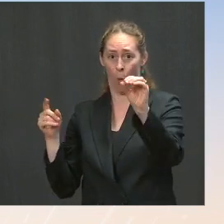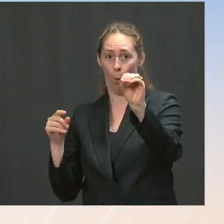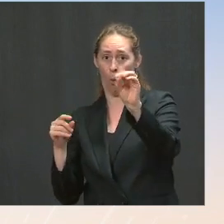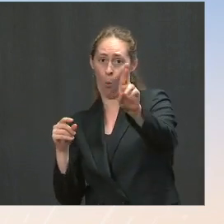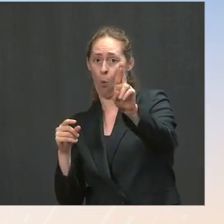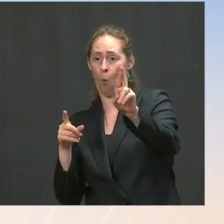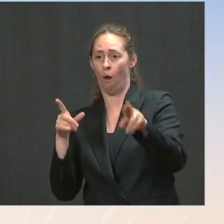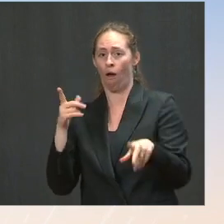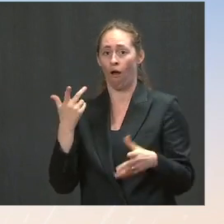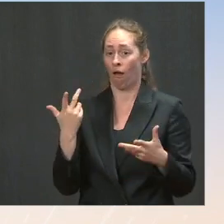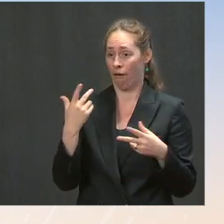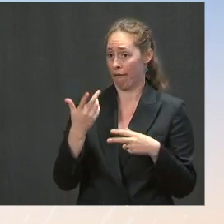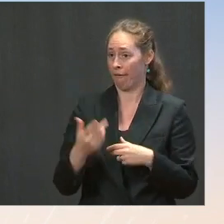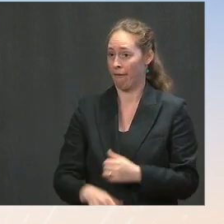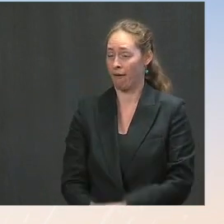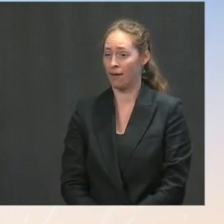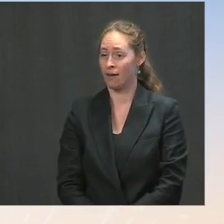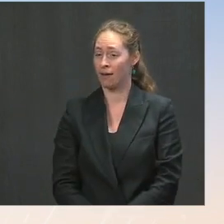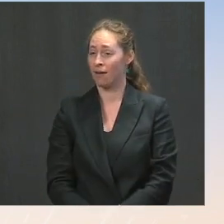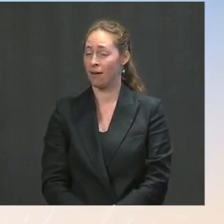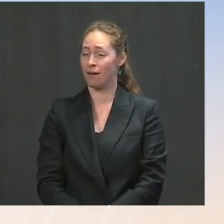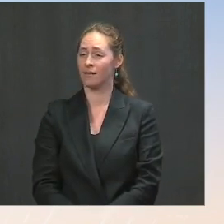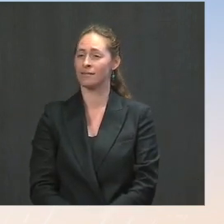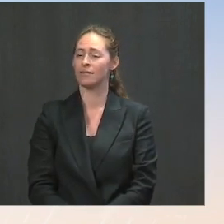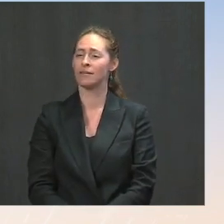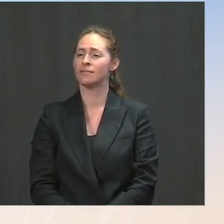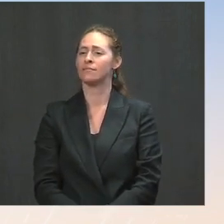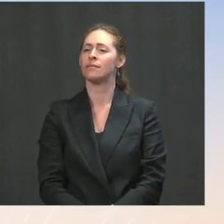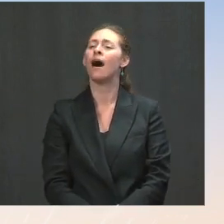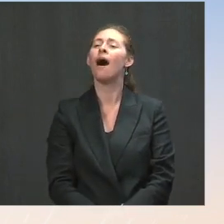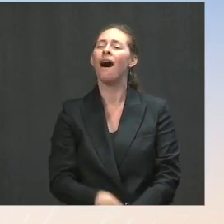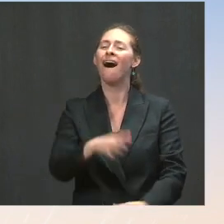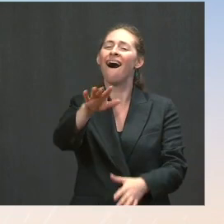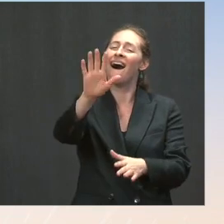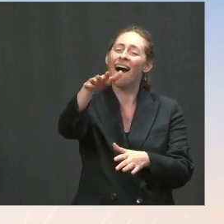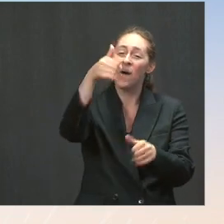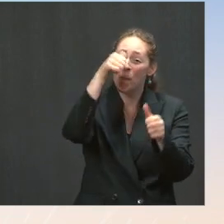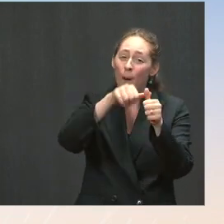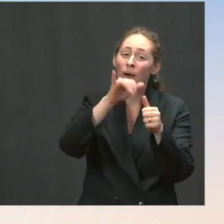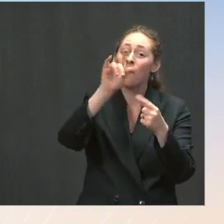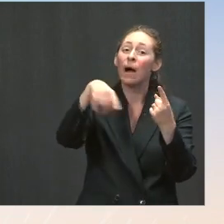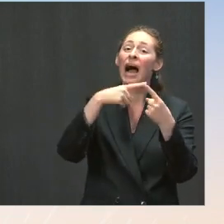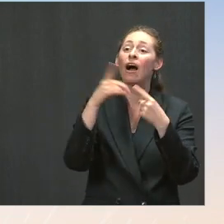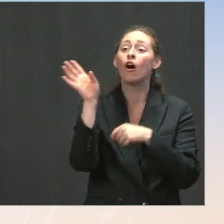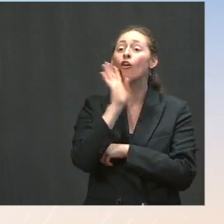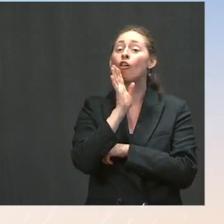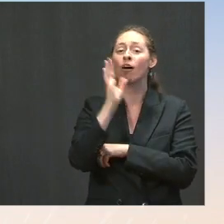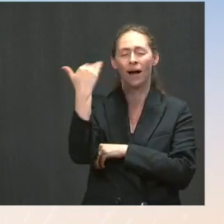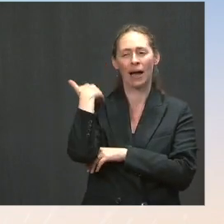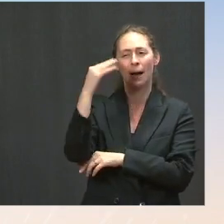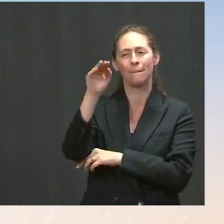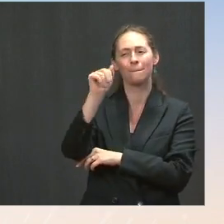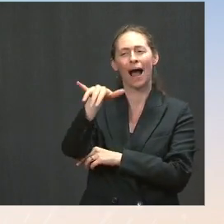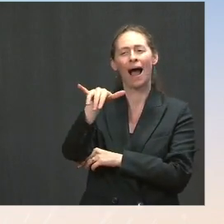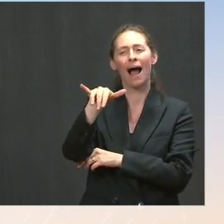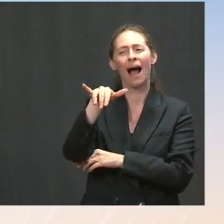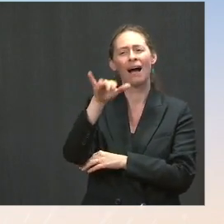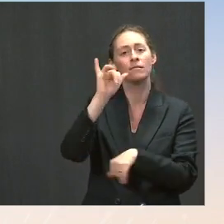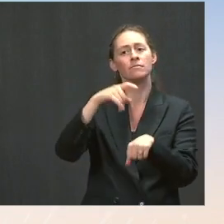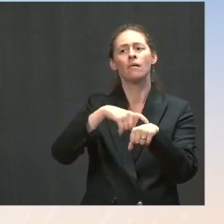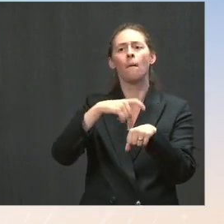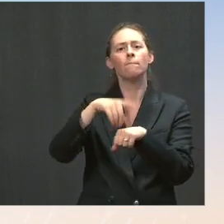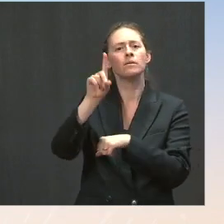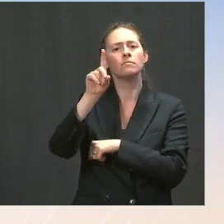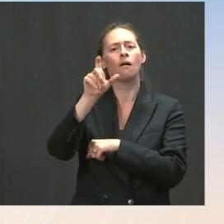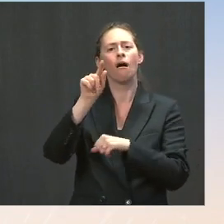time, the Delta variant was by no means a variant the variant that it is today.